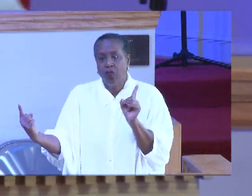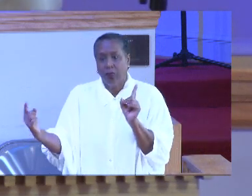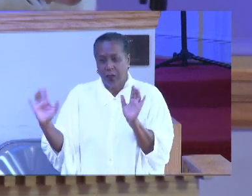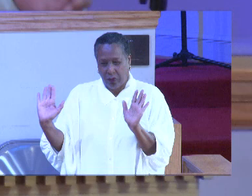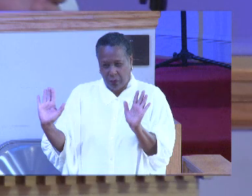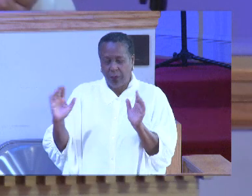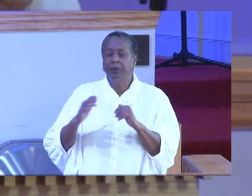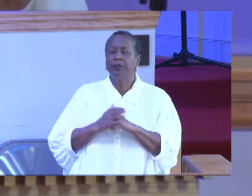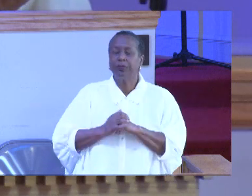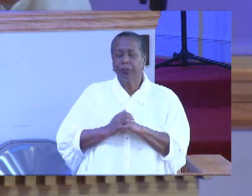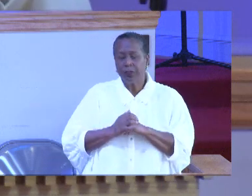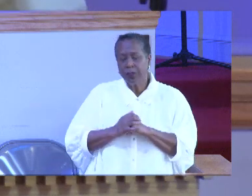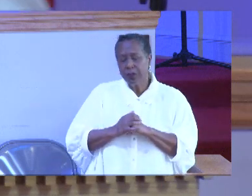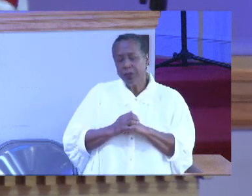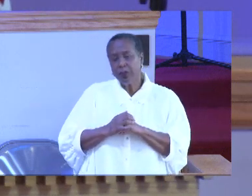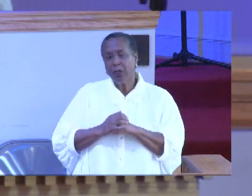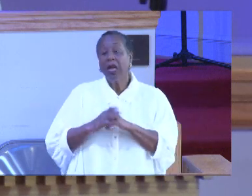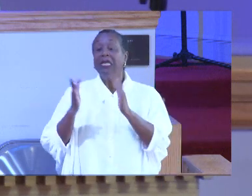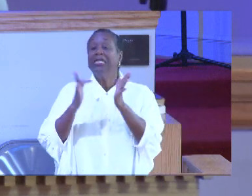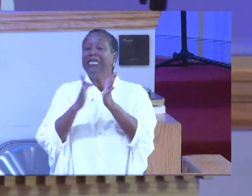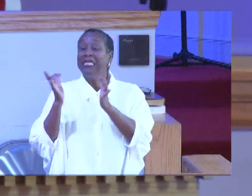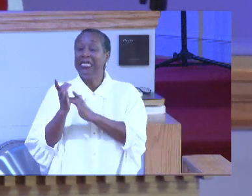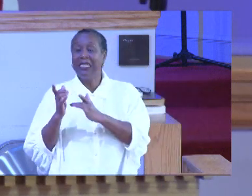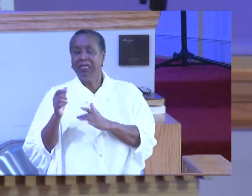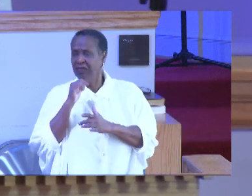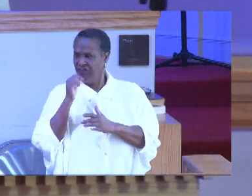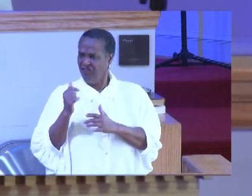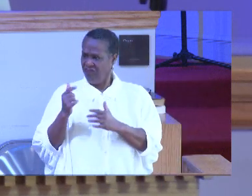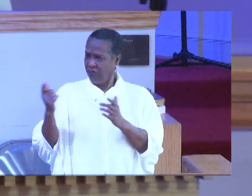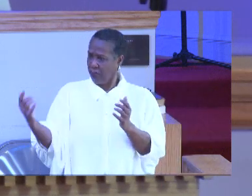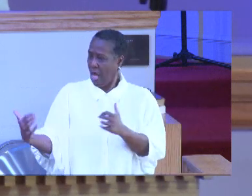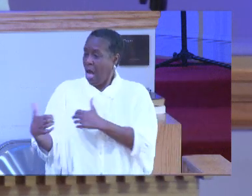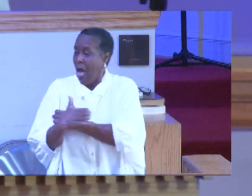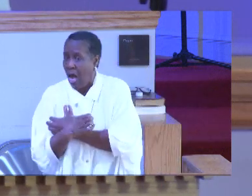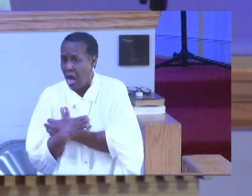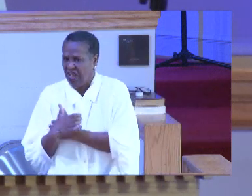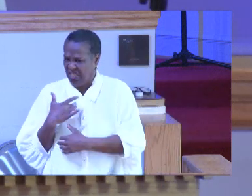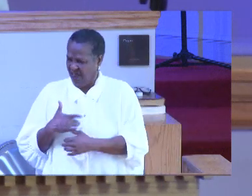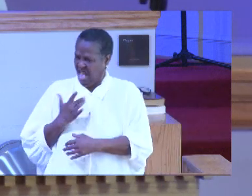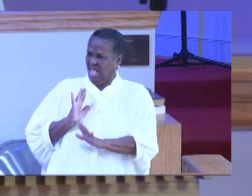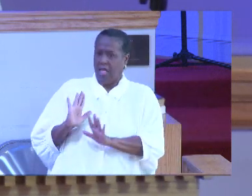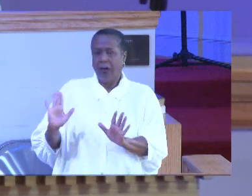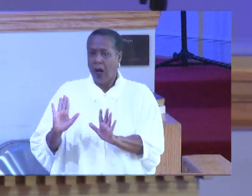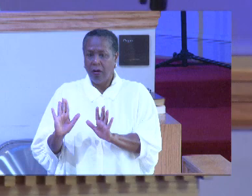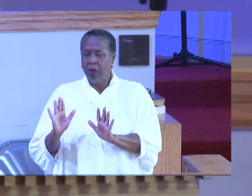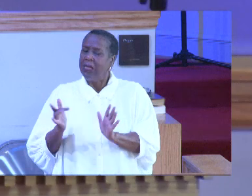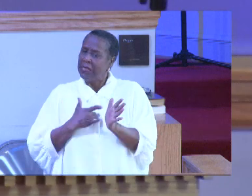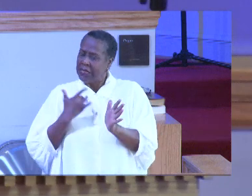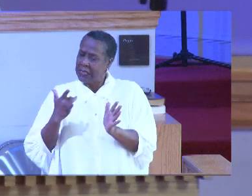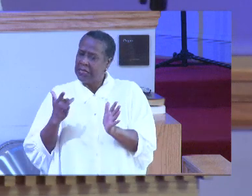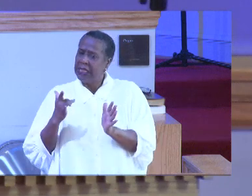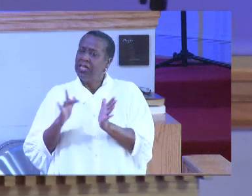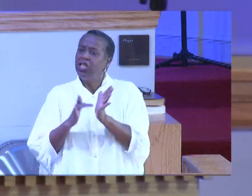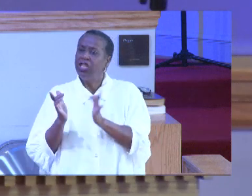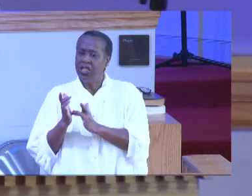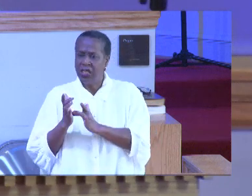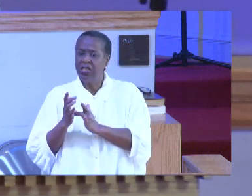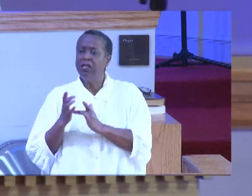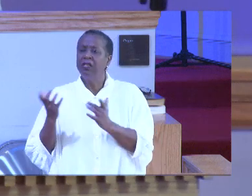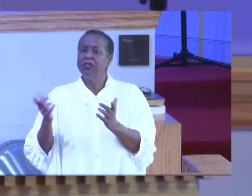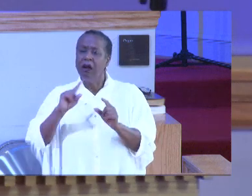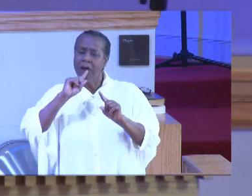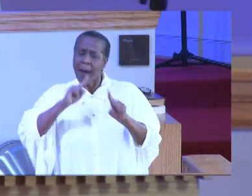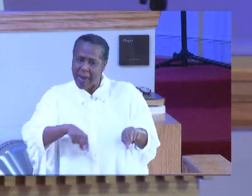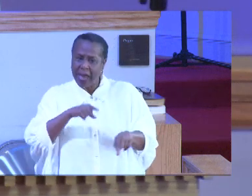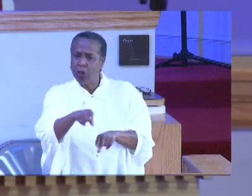throughout the journey. Jesus is not offended by her embrace. Jesus is offended by, or commands